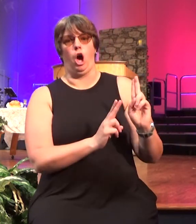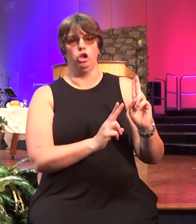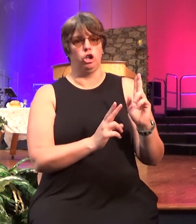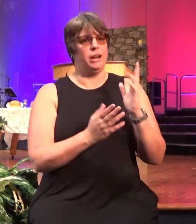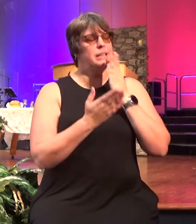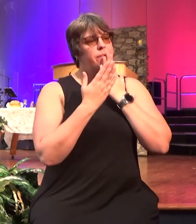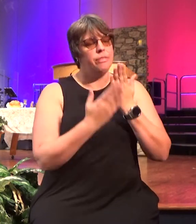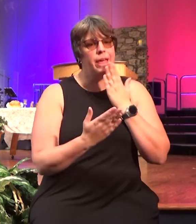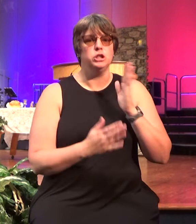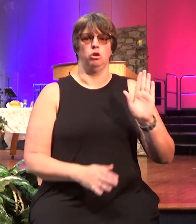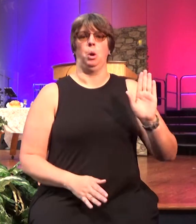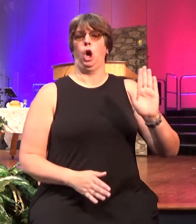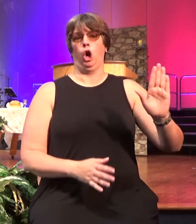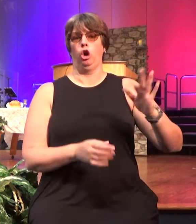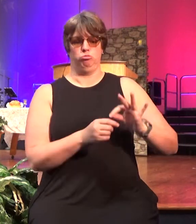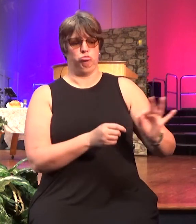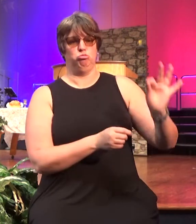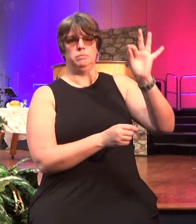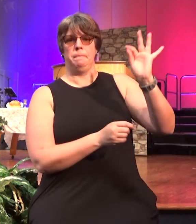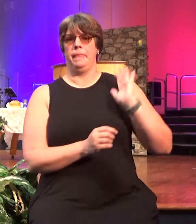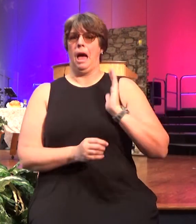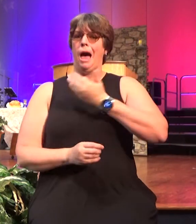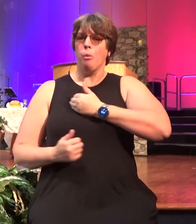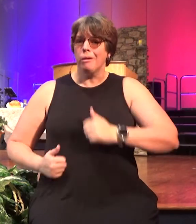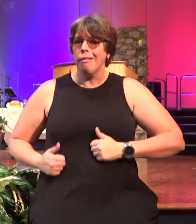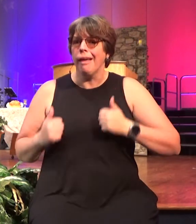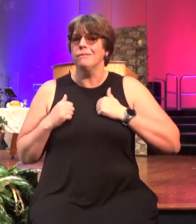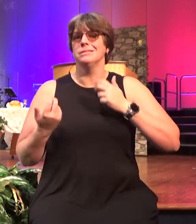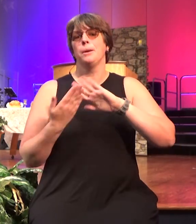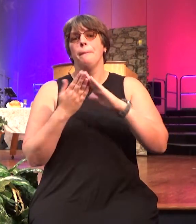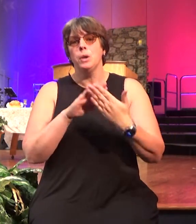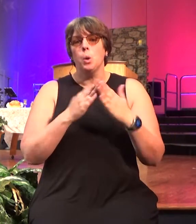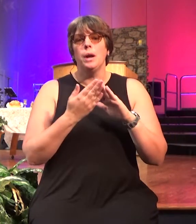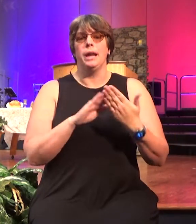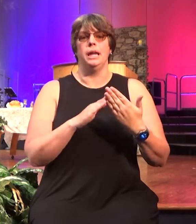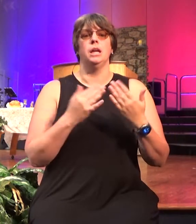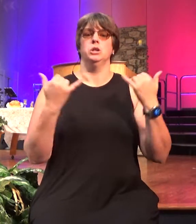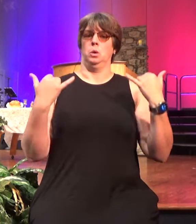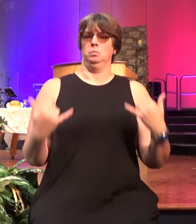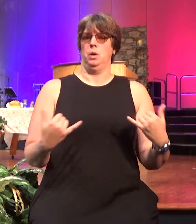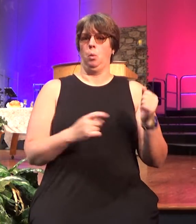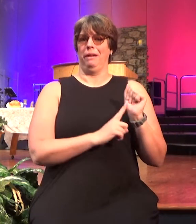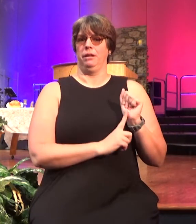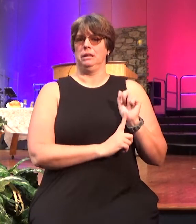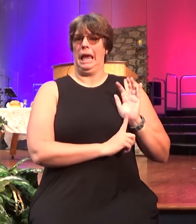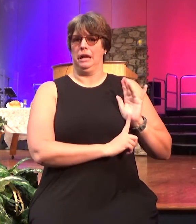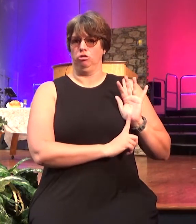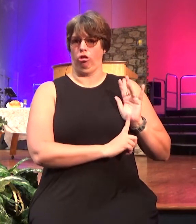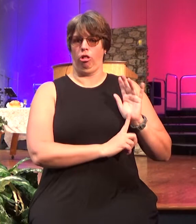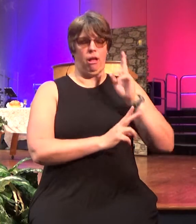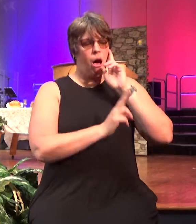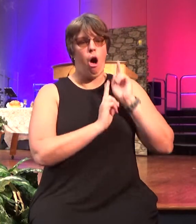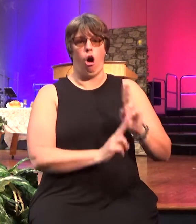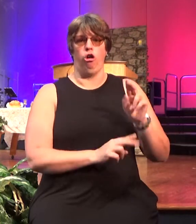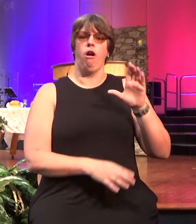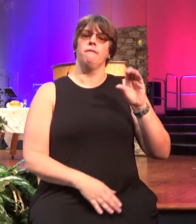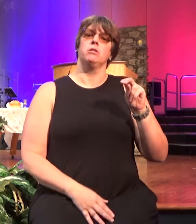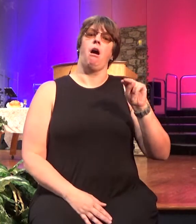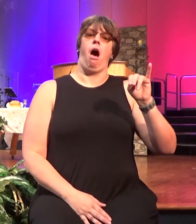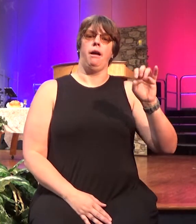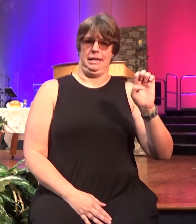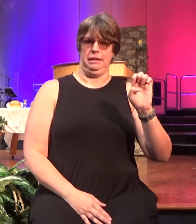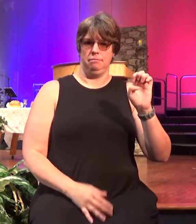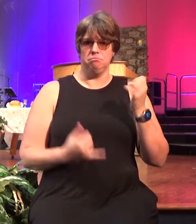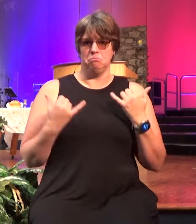our beautiful community here. And we are lighting the memorial candle in honor of Connie today to celebrate and give thanks